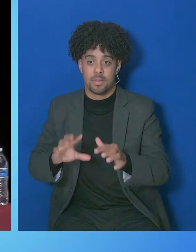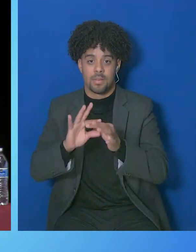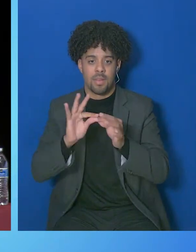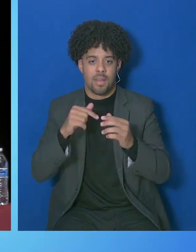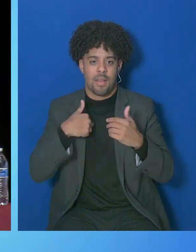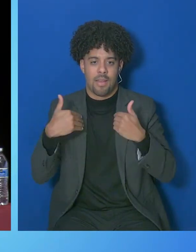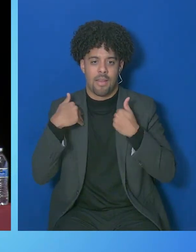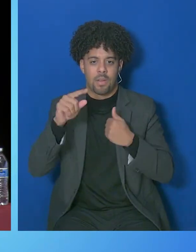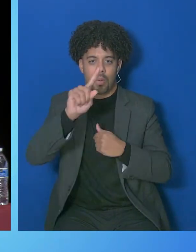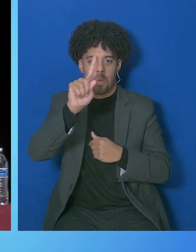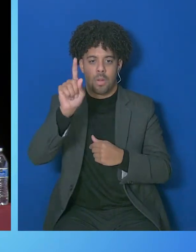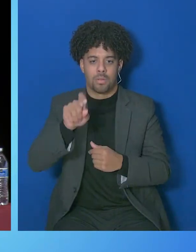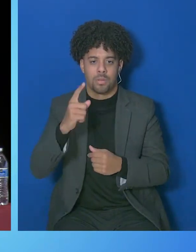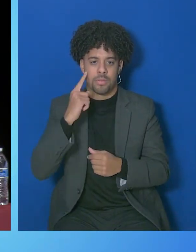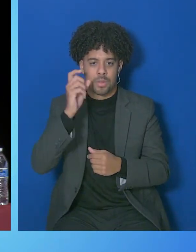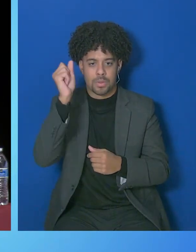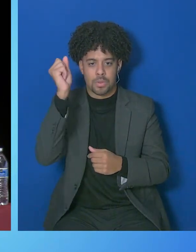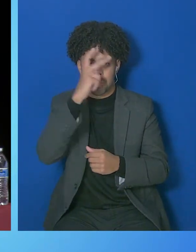Sue Kate.